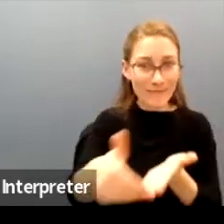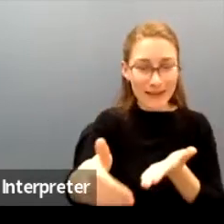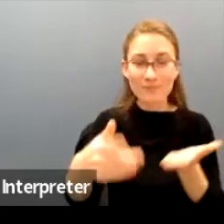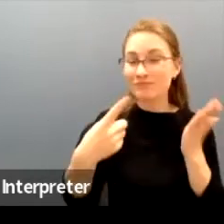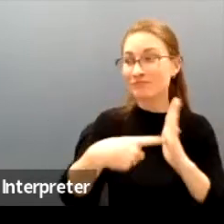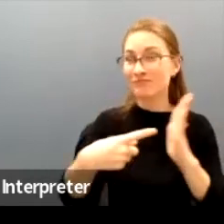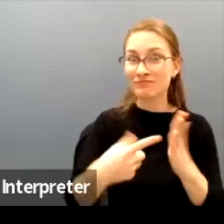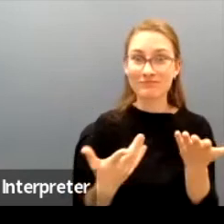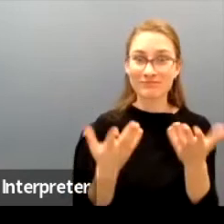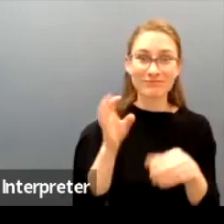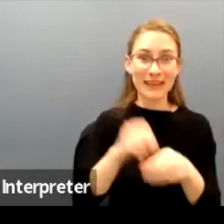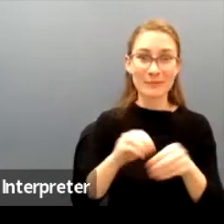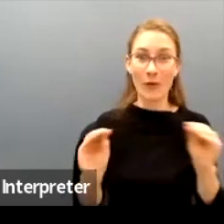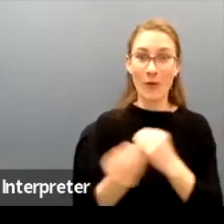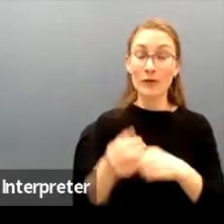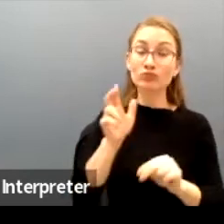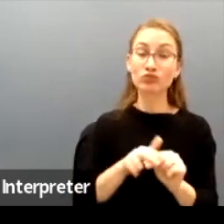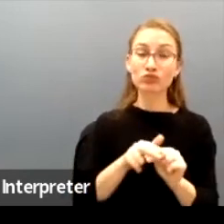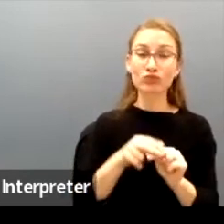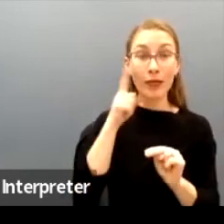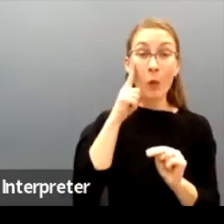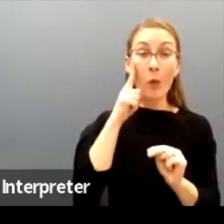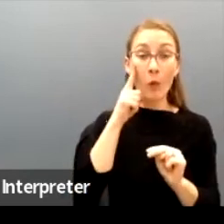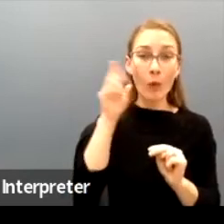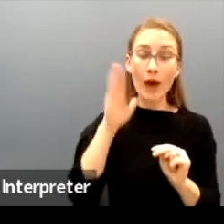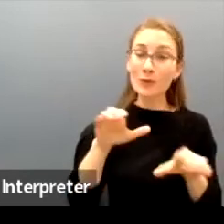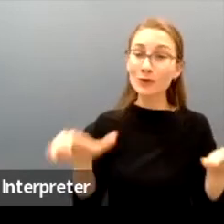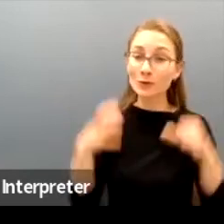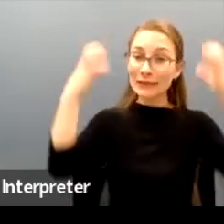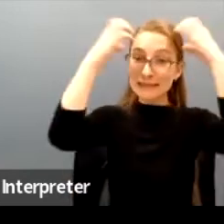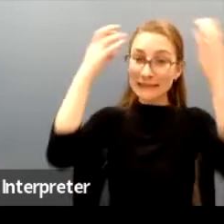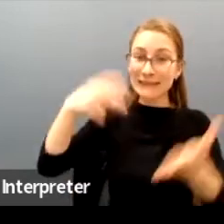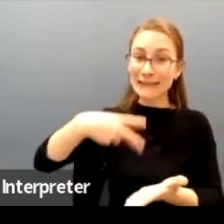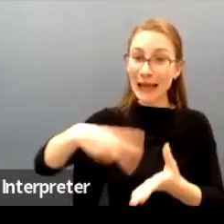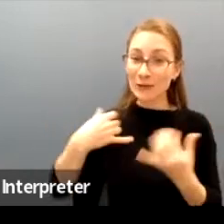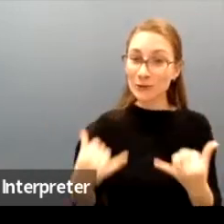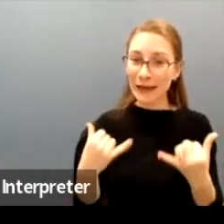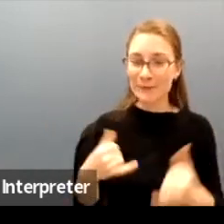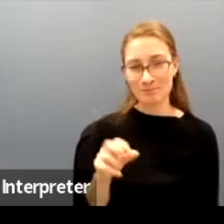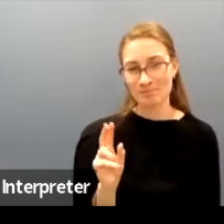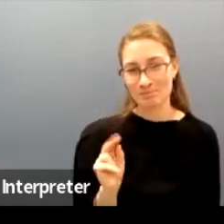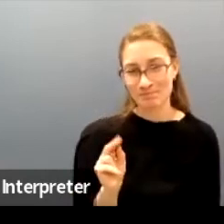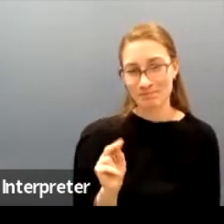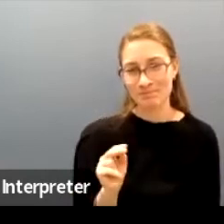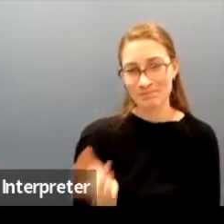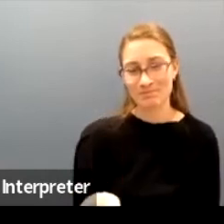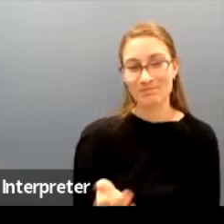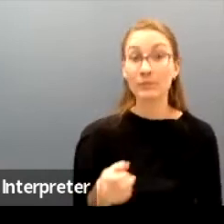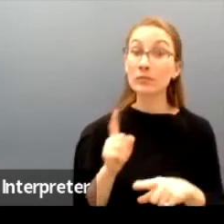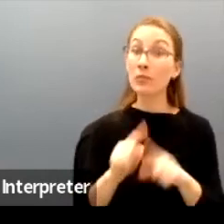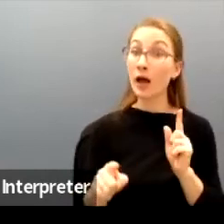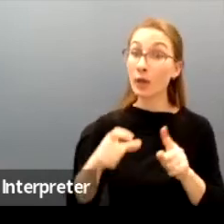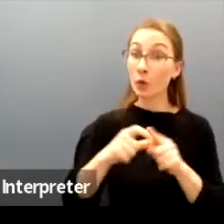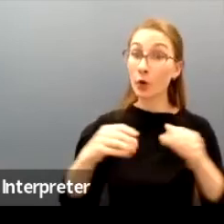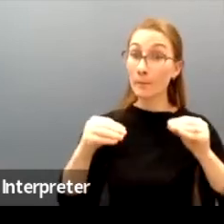dance today or anything of that sort. But you know, think about how frequently throughout your day you might use the word more.